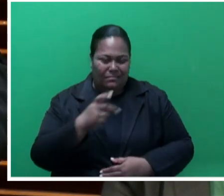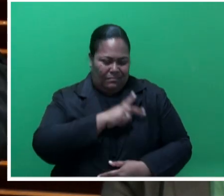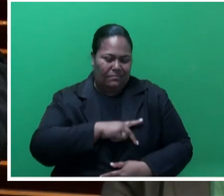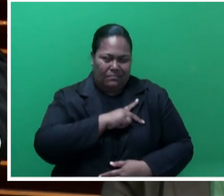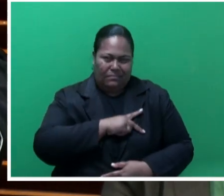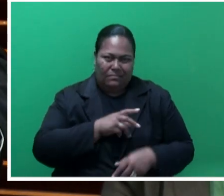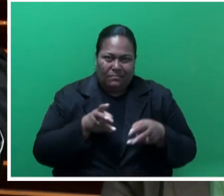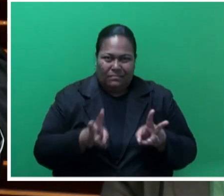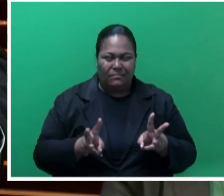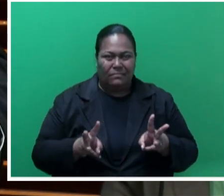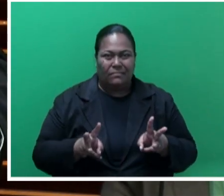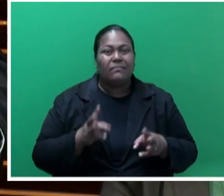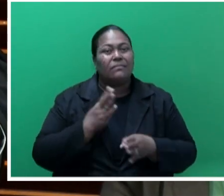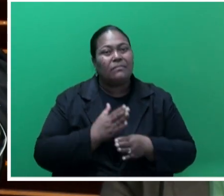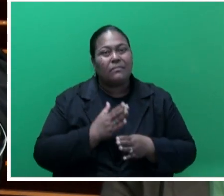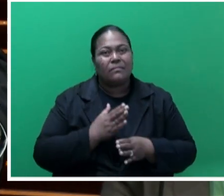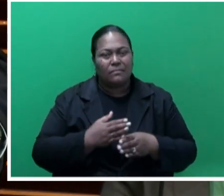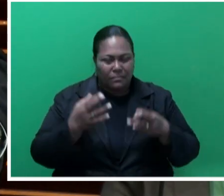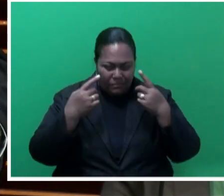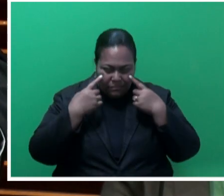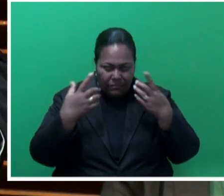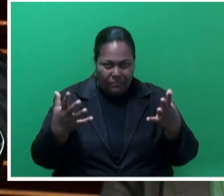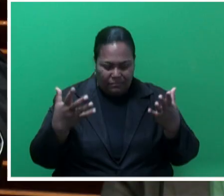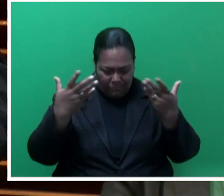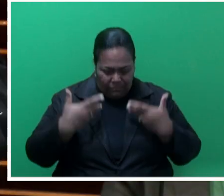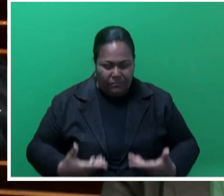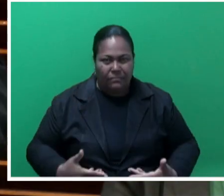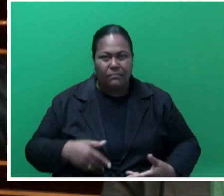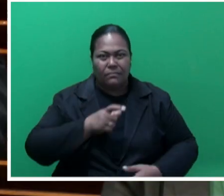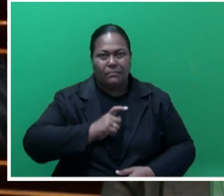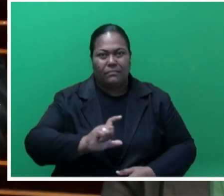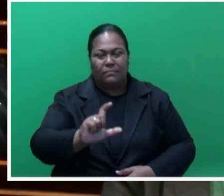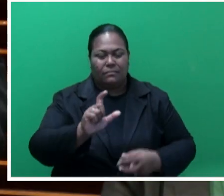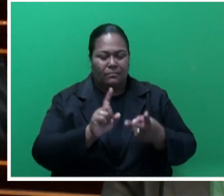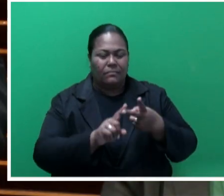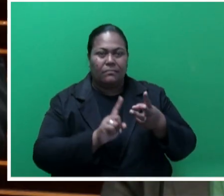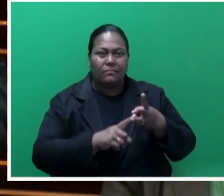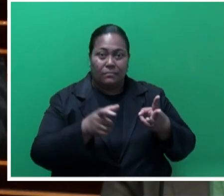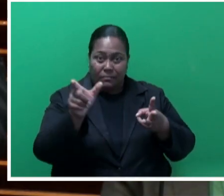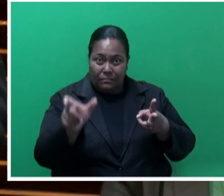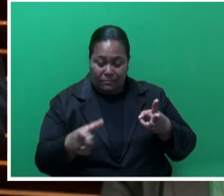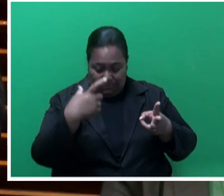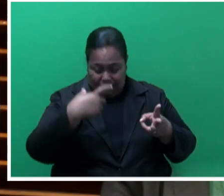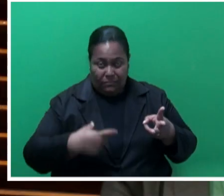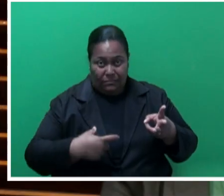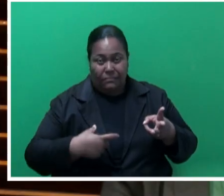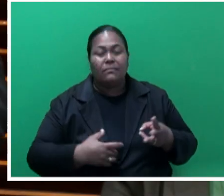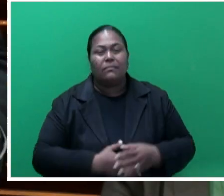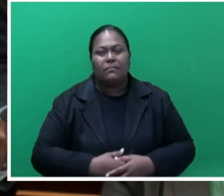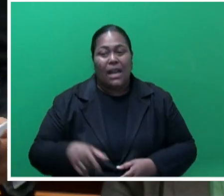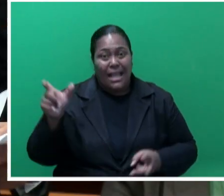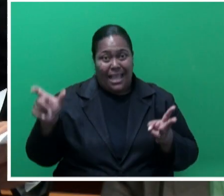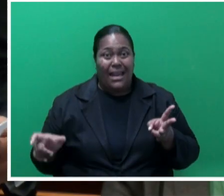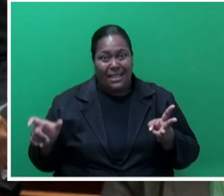ethical standards reflected in their conduct. 3, character and legal standing. The candidate must possess